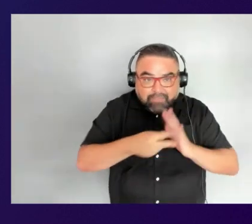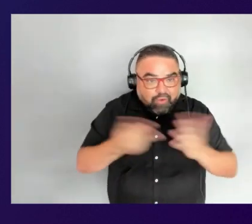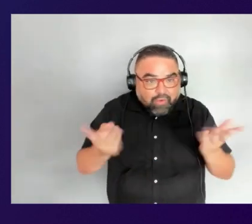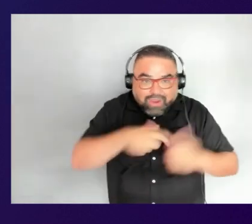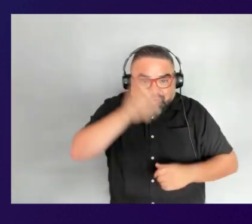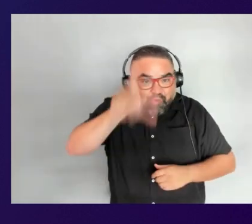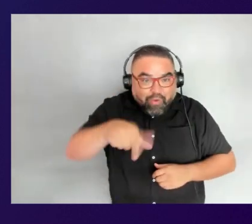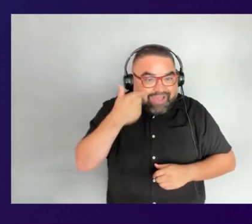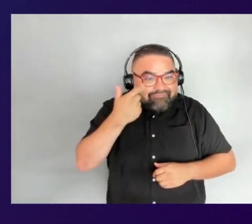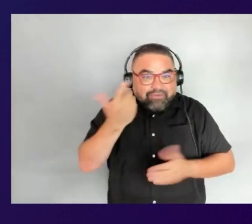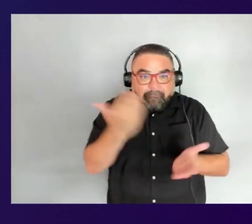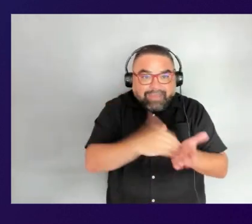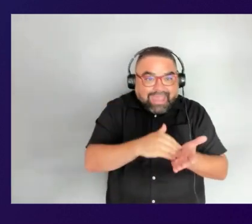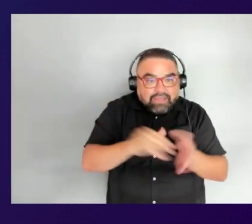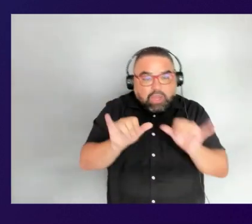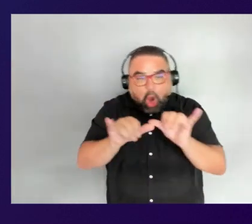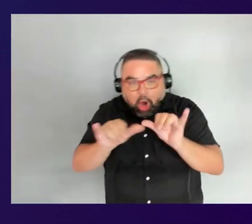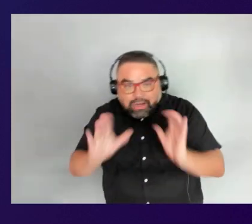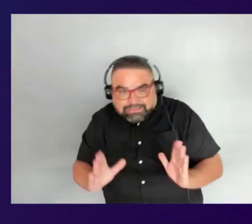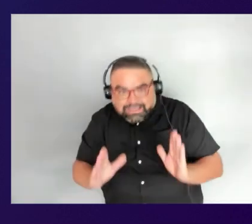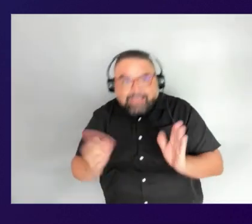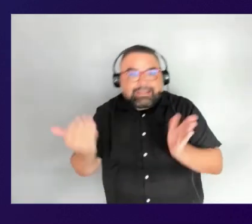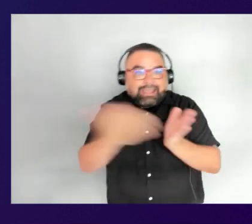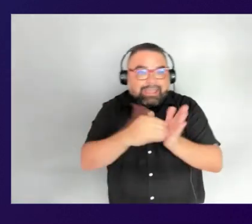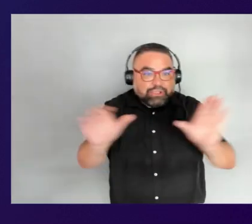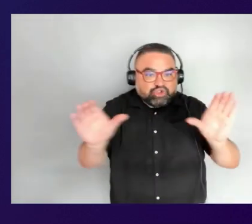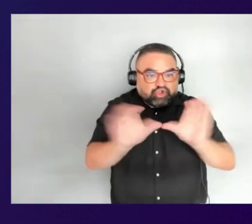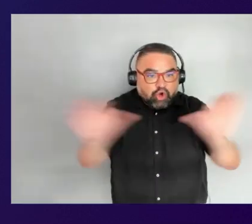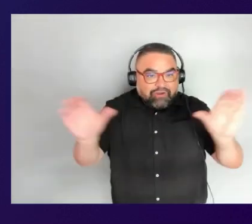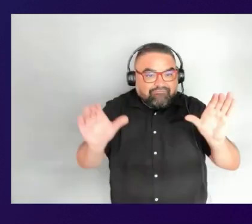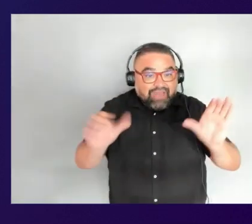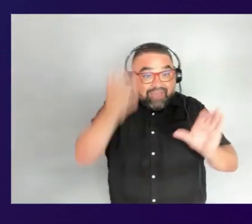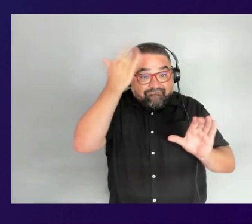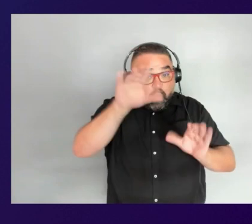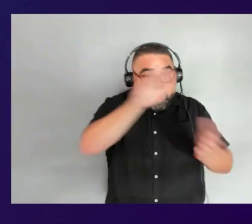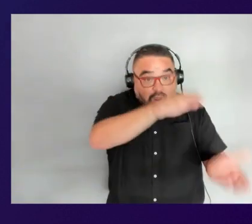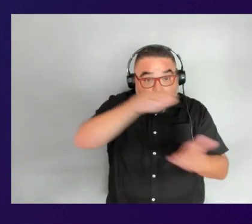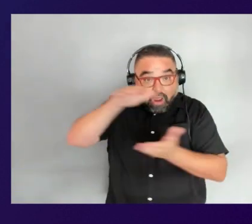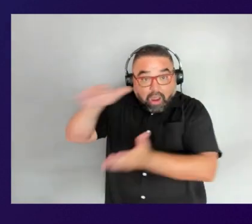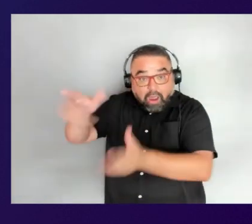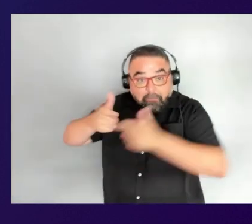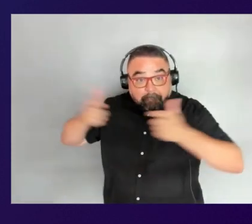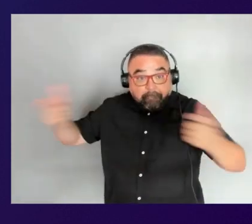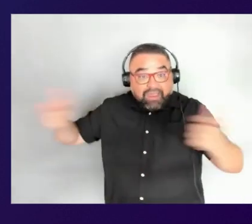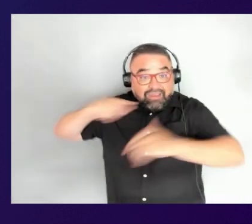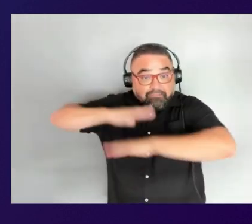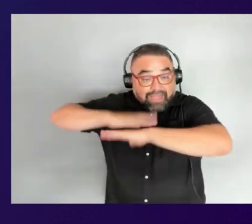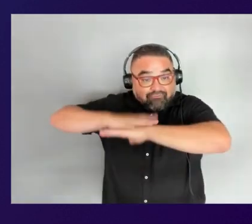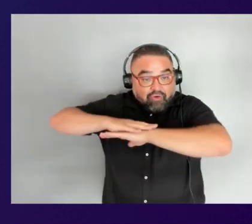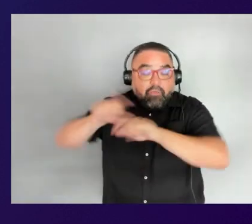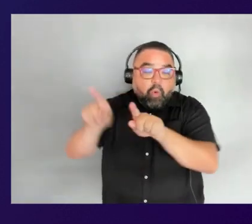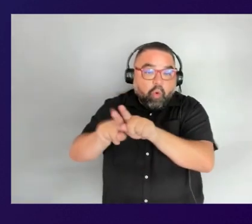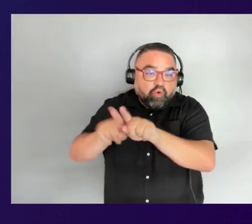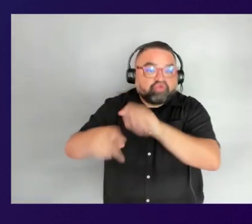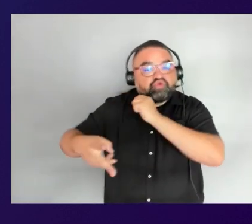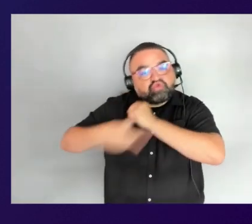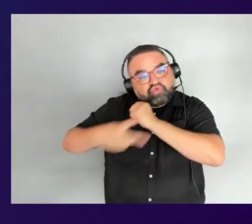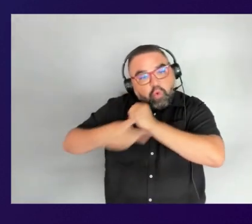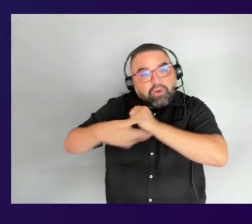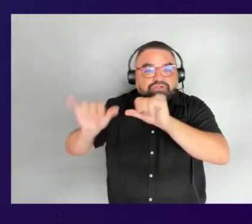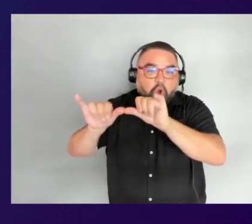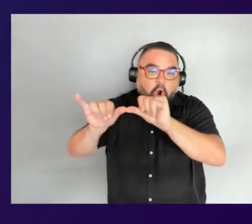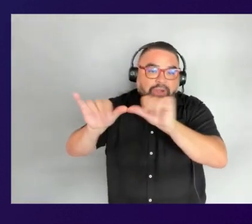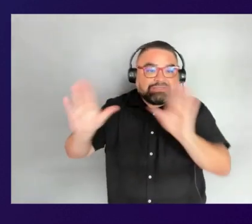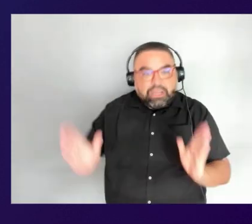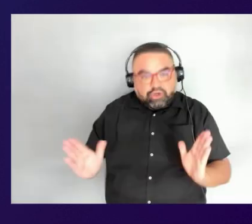or re-architect or recertify to be able to move to a different NAS platform or be able to move to a different storage architecture.